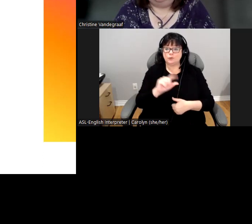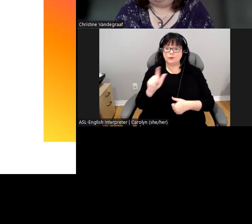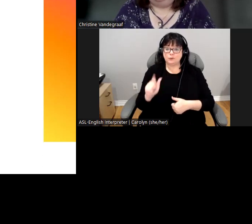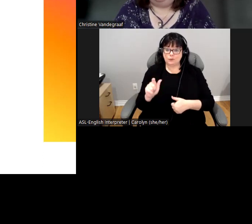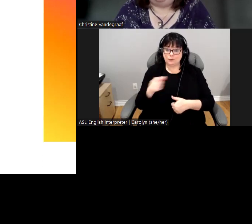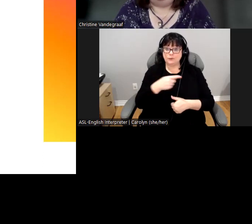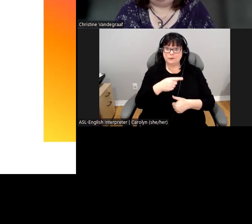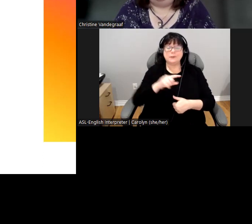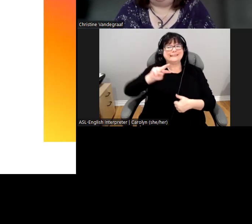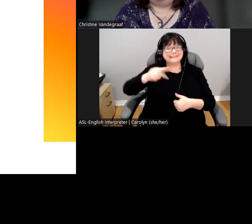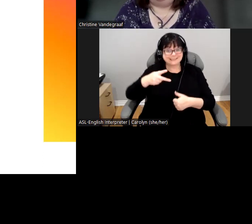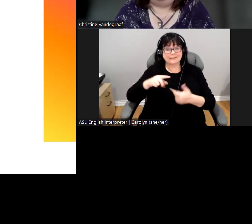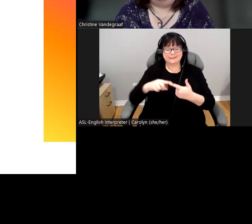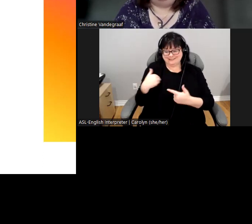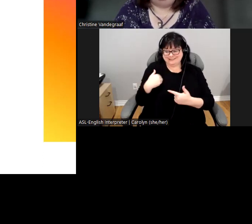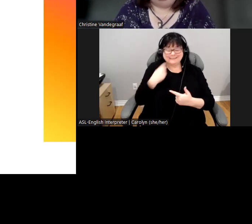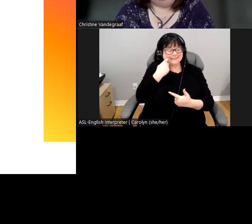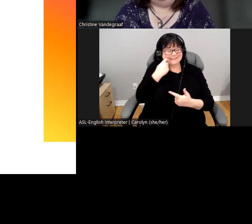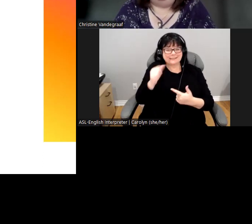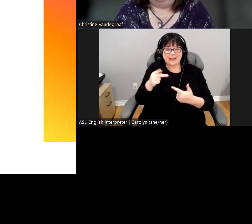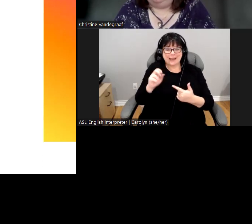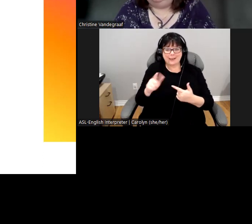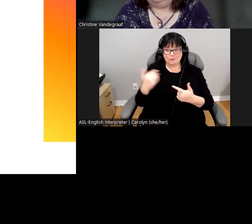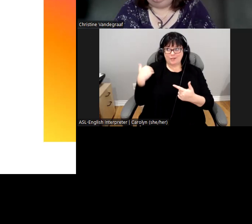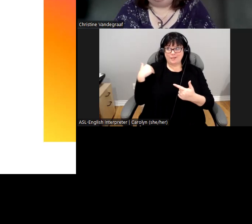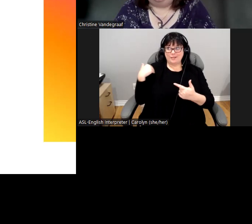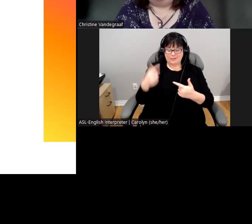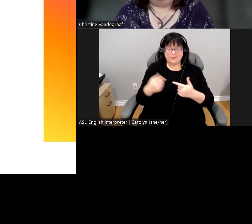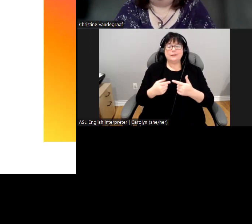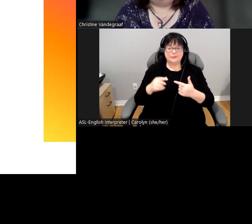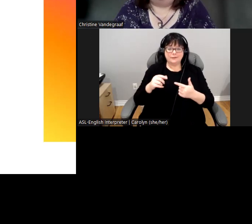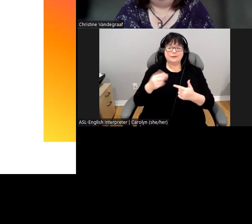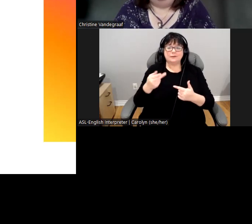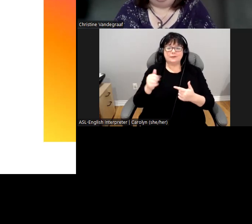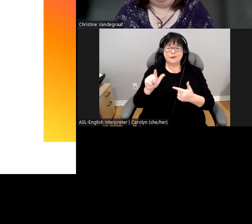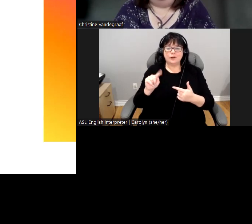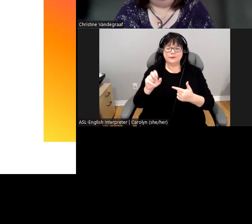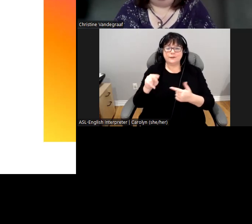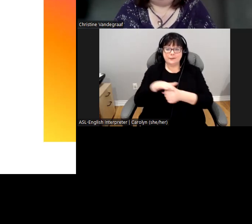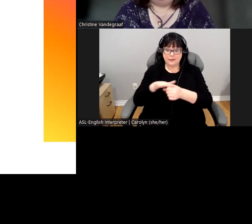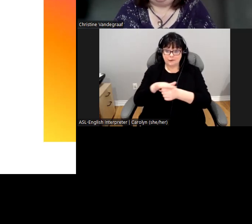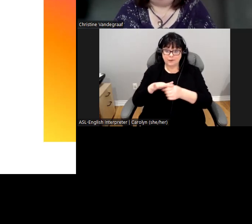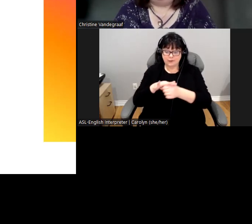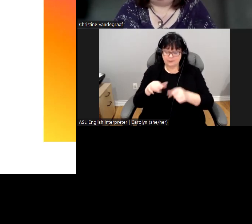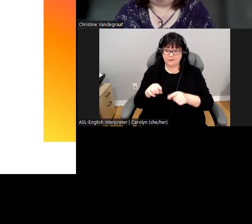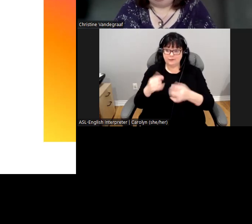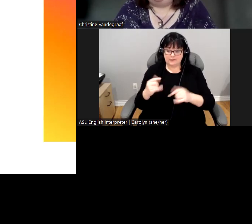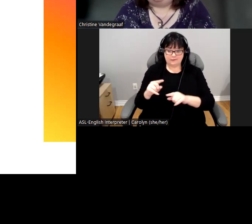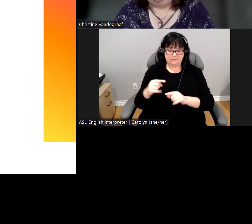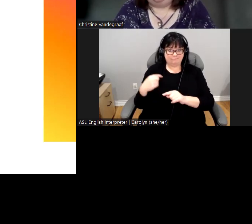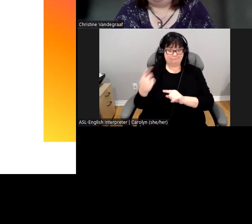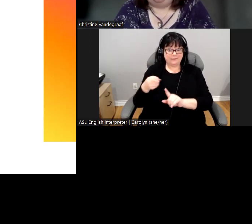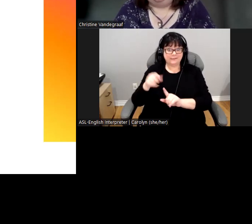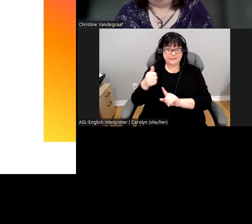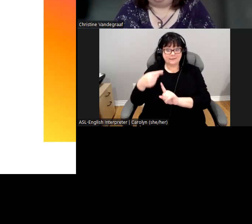just gone through this April, we're sort of in the 10th month of transformation. We're seeing the average time that